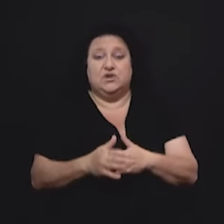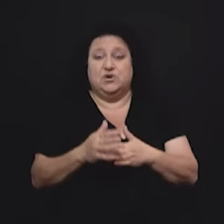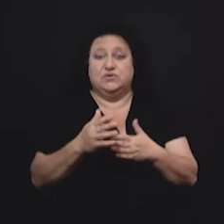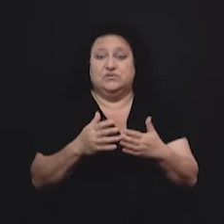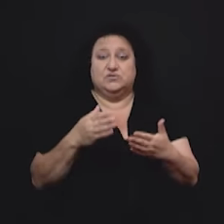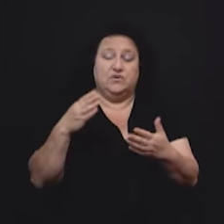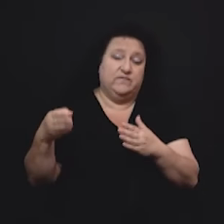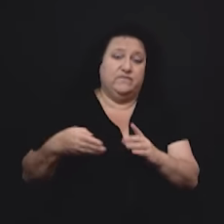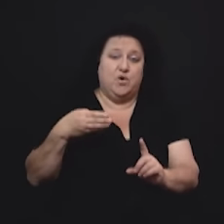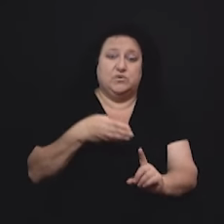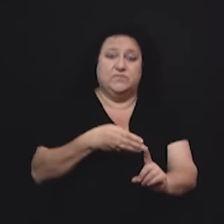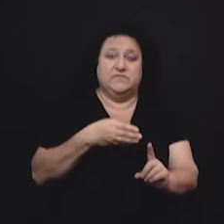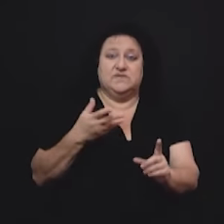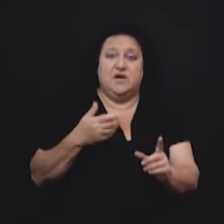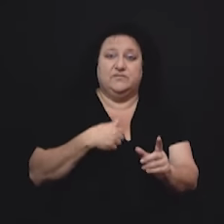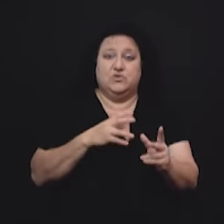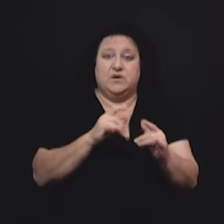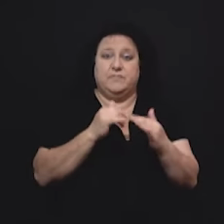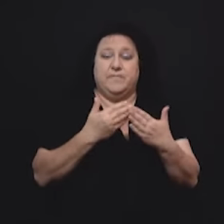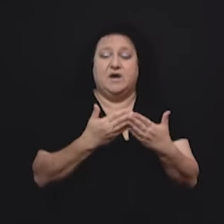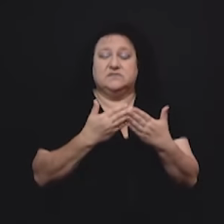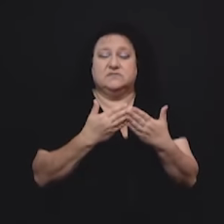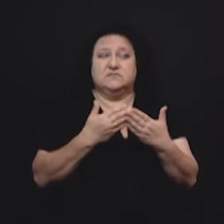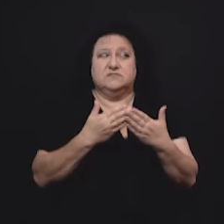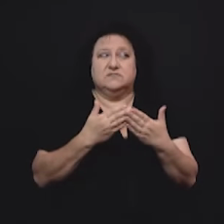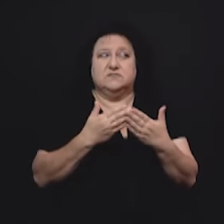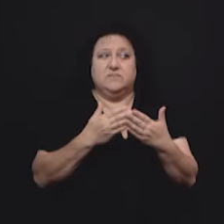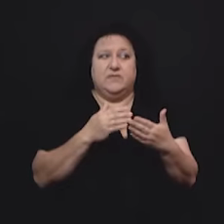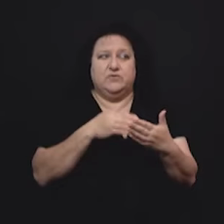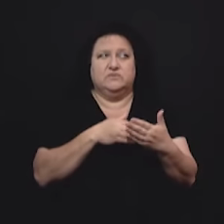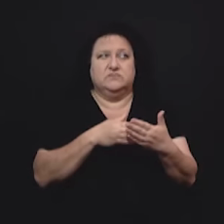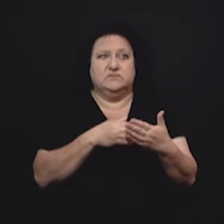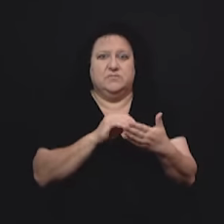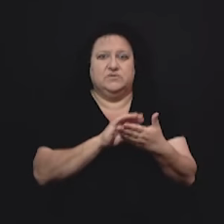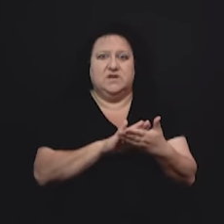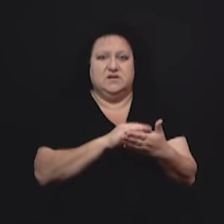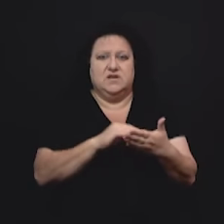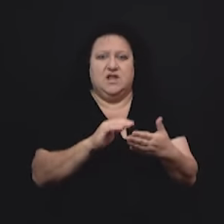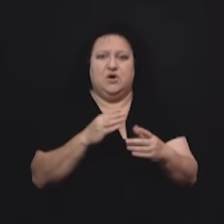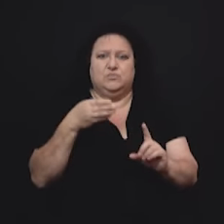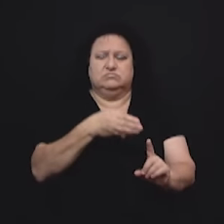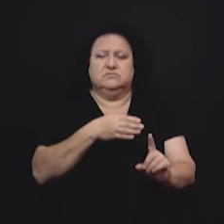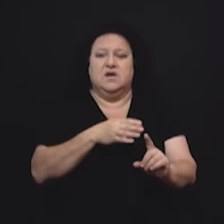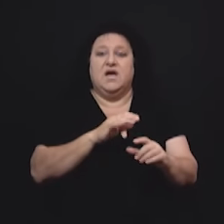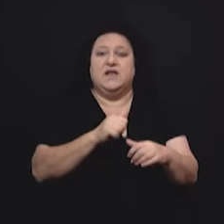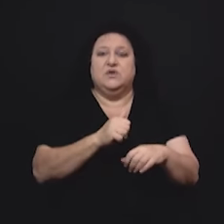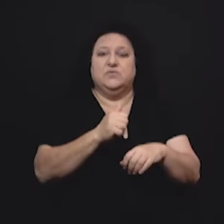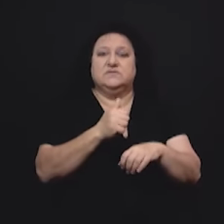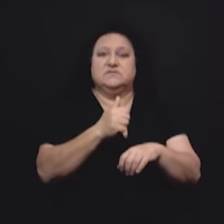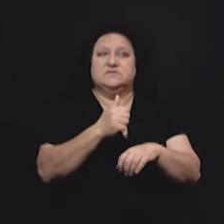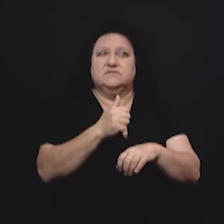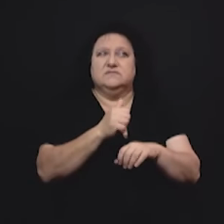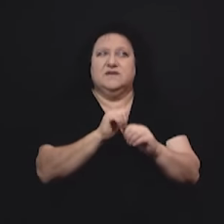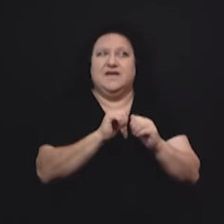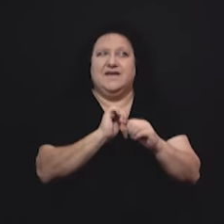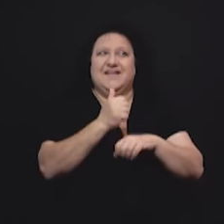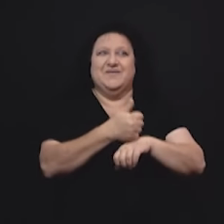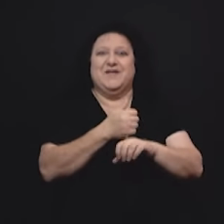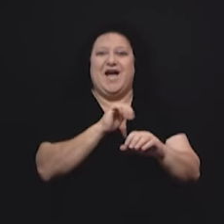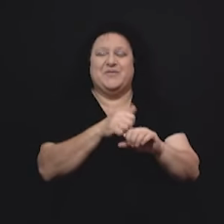community, to their shared meals, and to their prayers. The early church was a people on mission to go ye